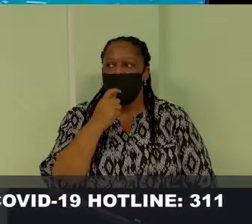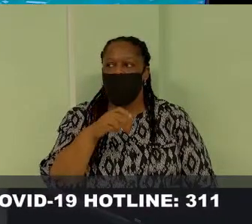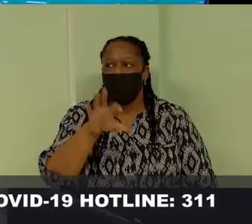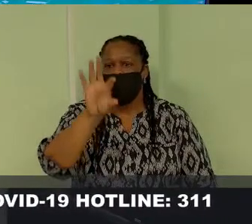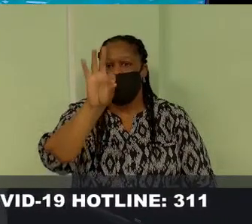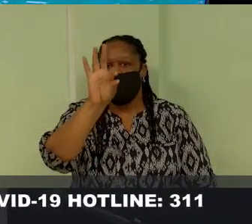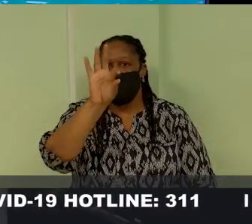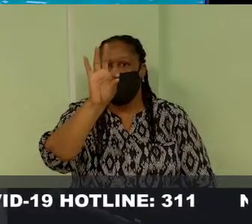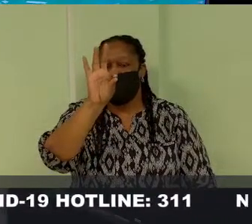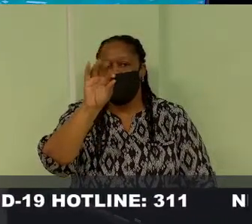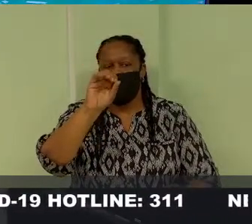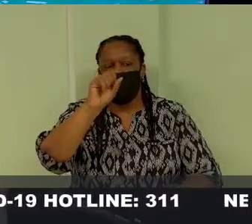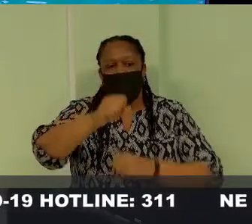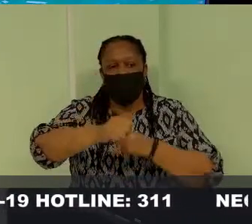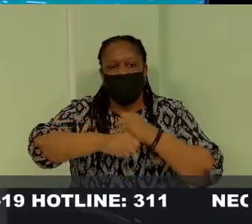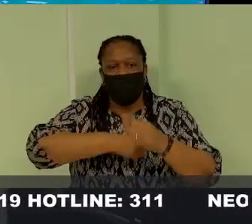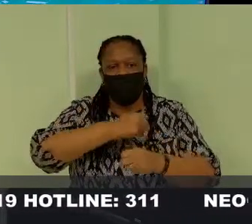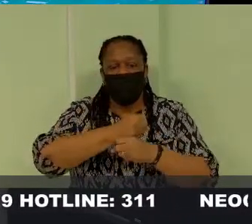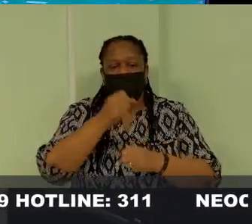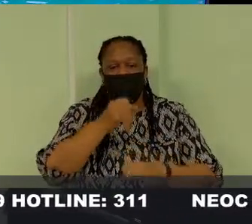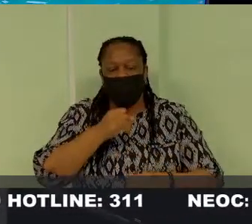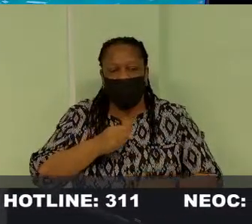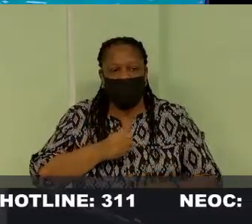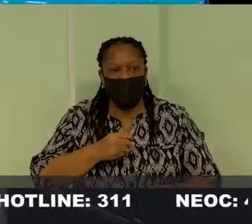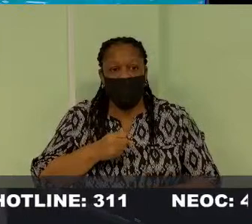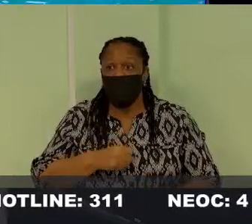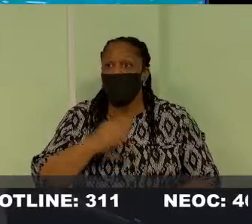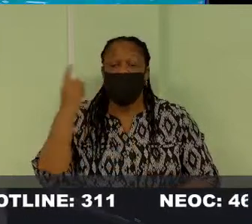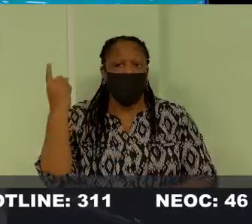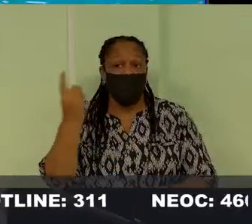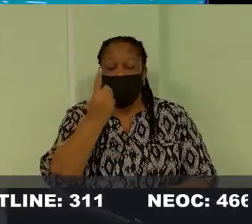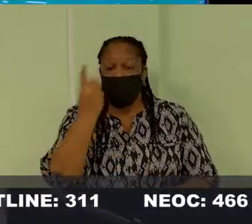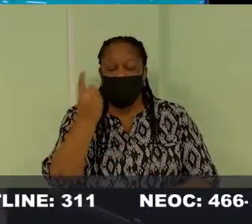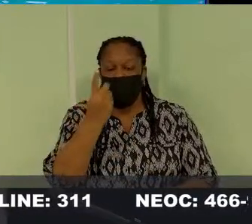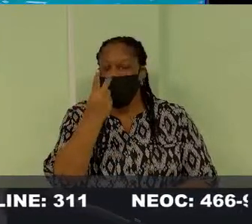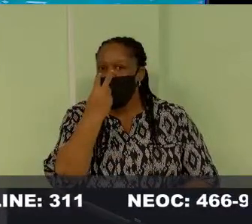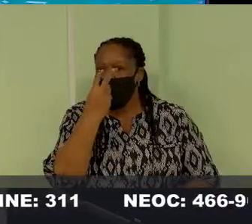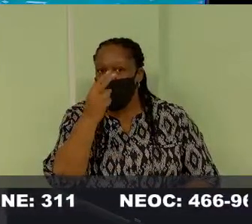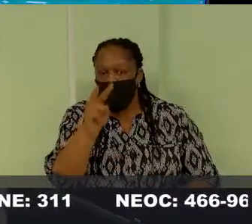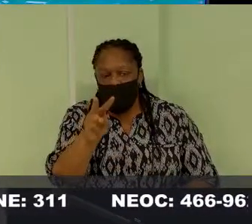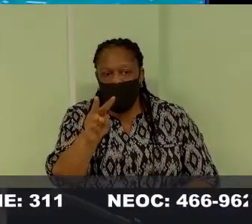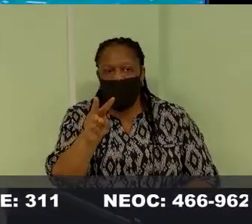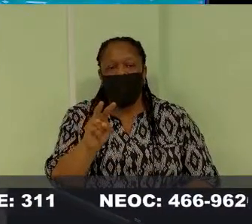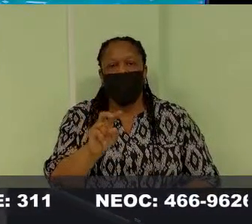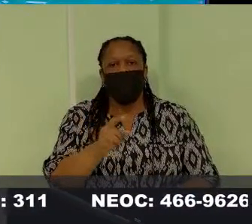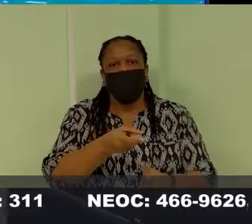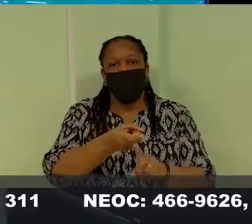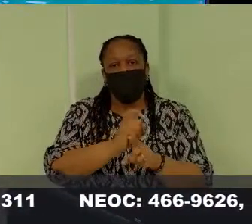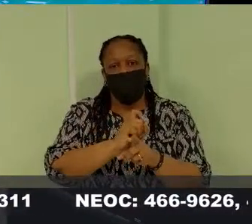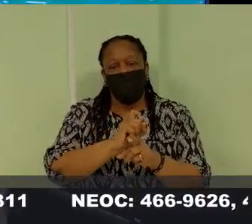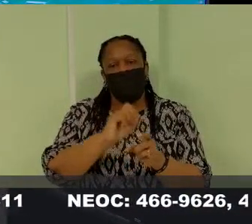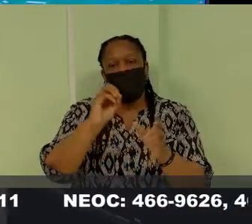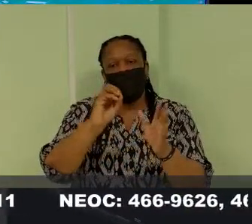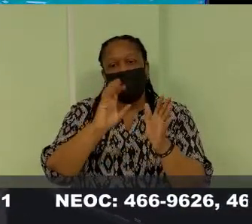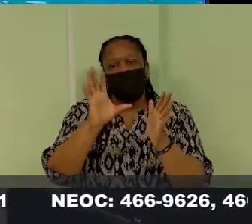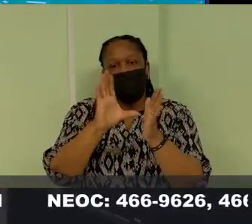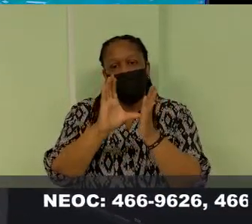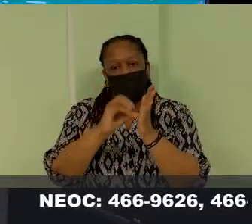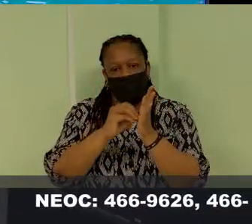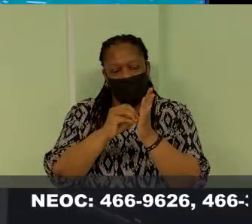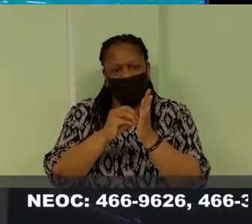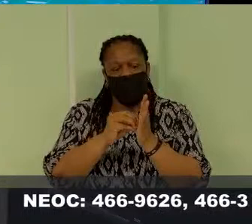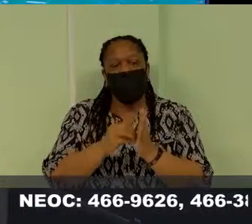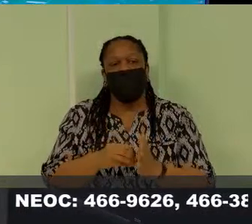not miss any one of the briefings. And he's from Connery, so I think that is very admirable.